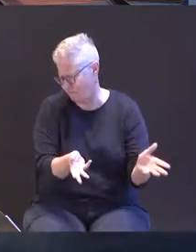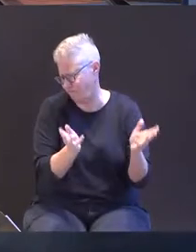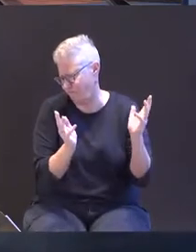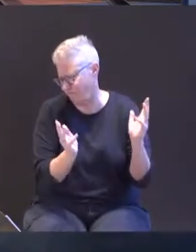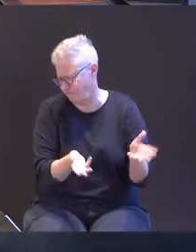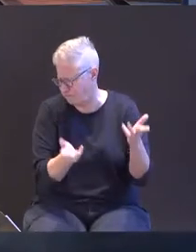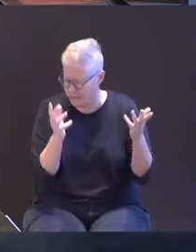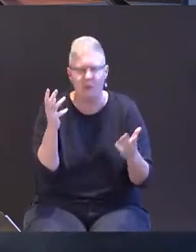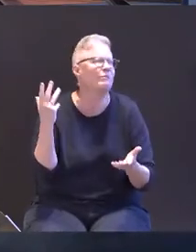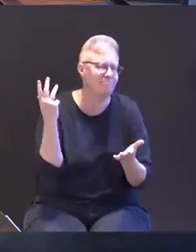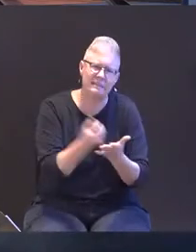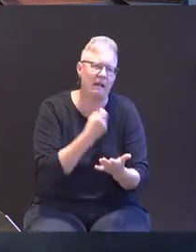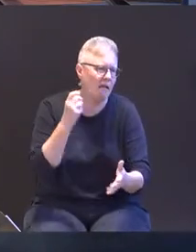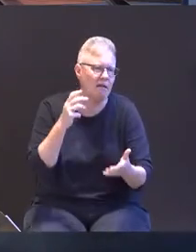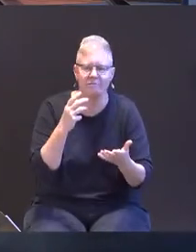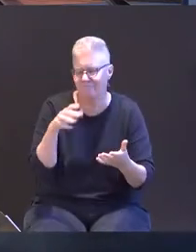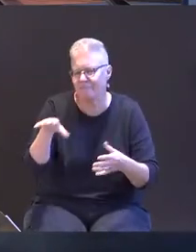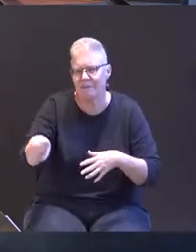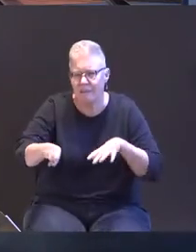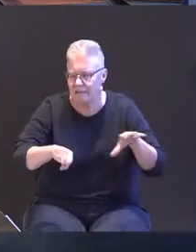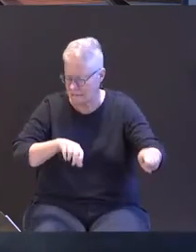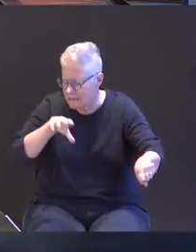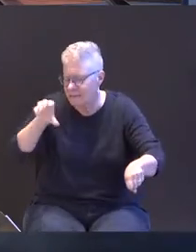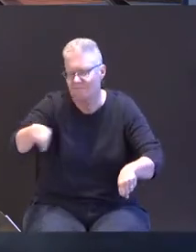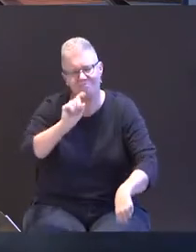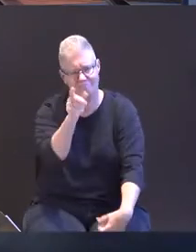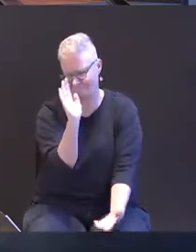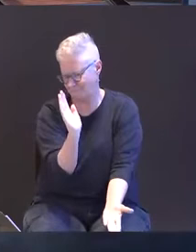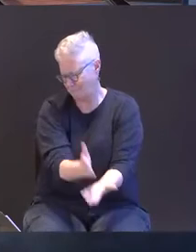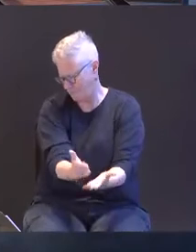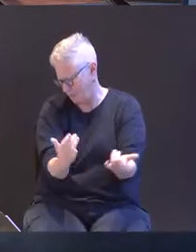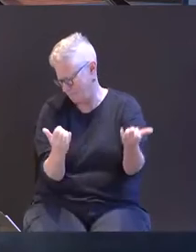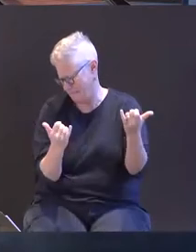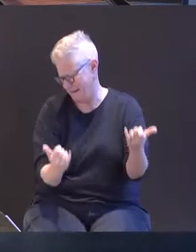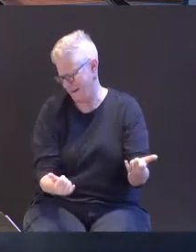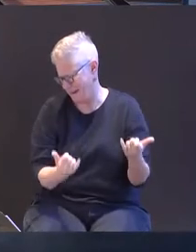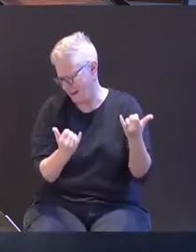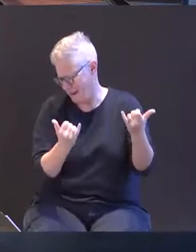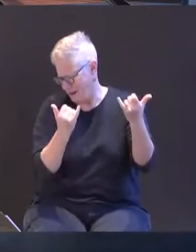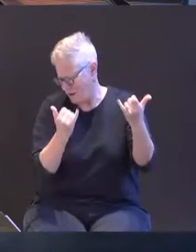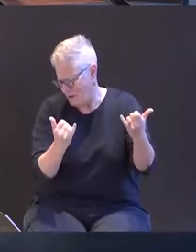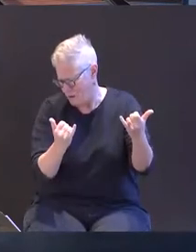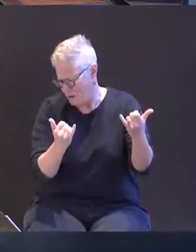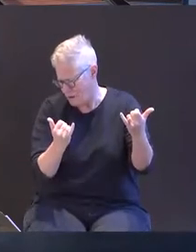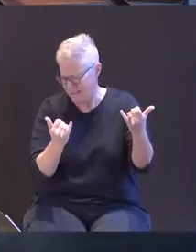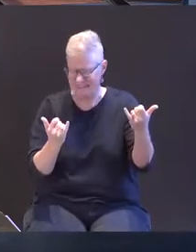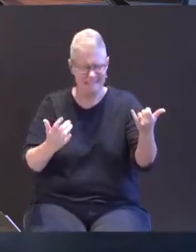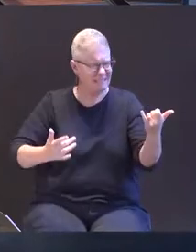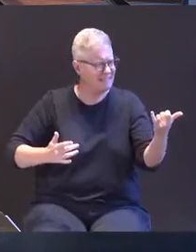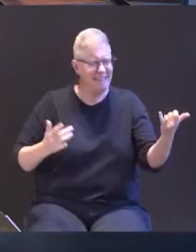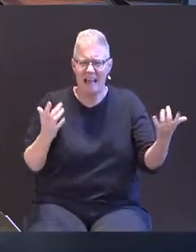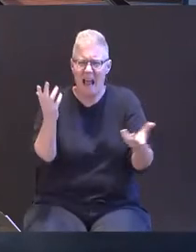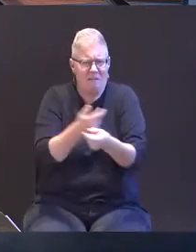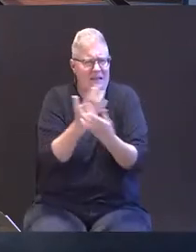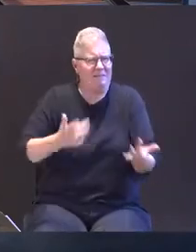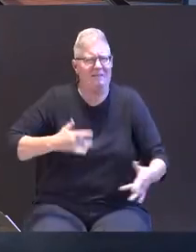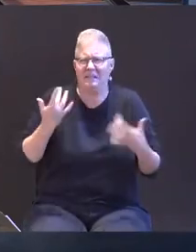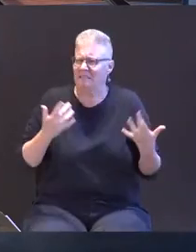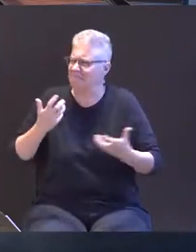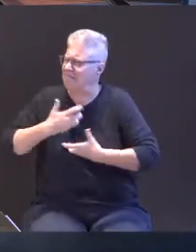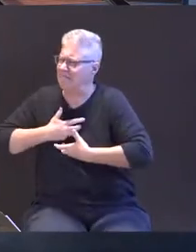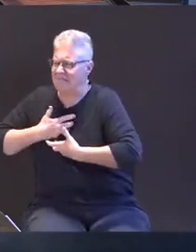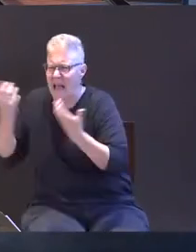stop somehow? Air that's too angry to breathe. The water